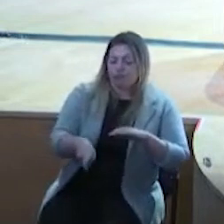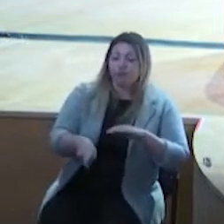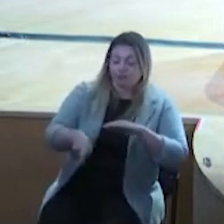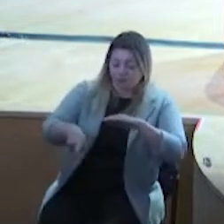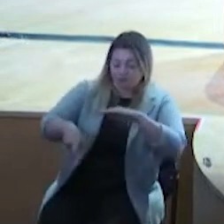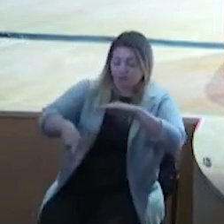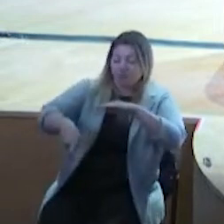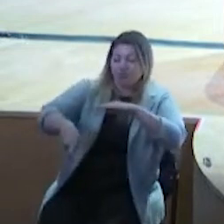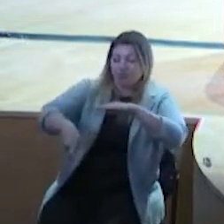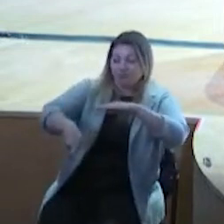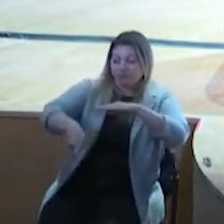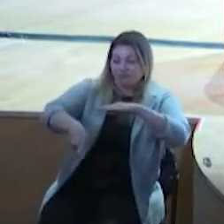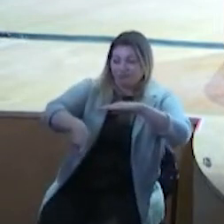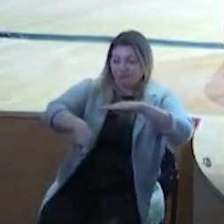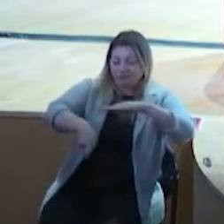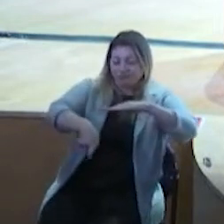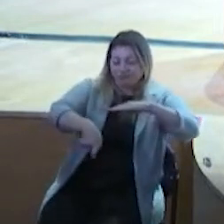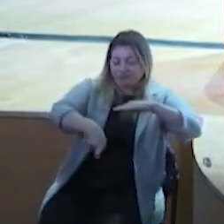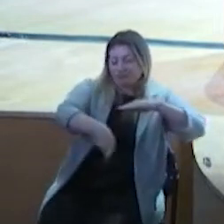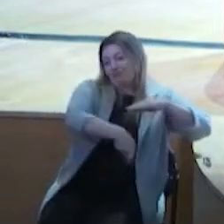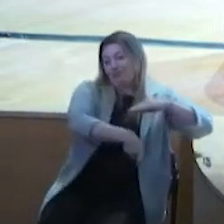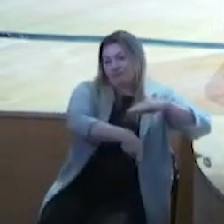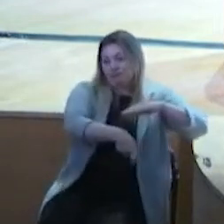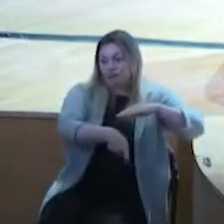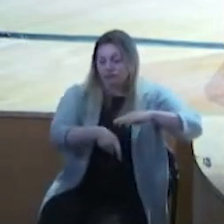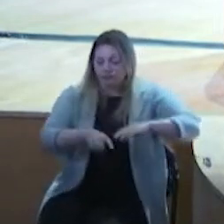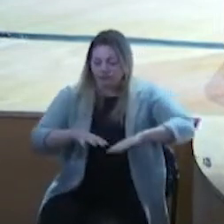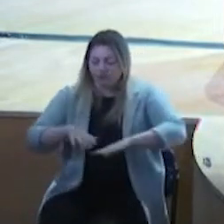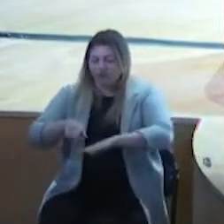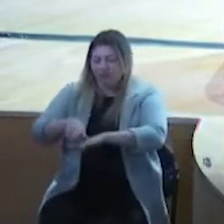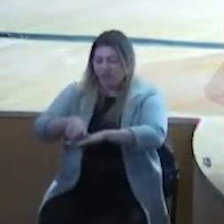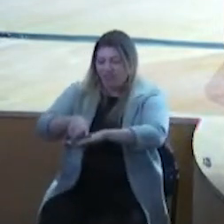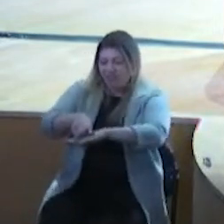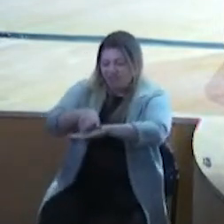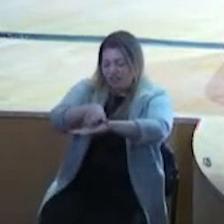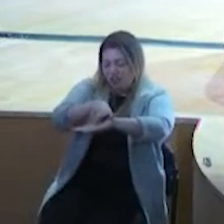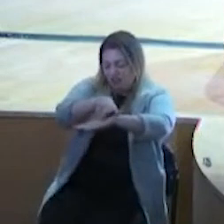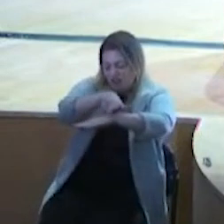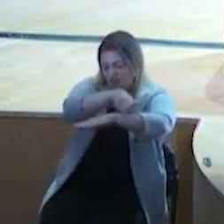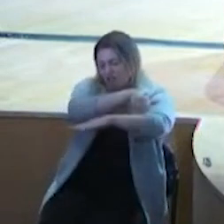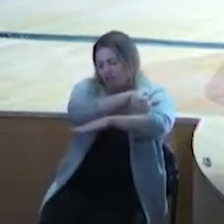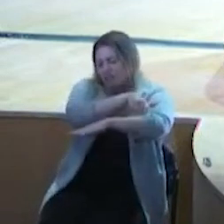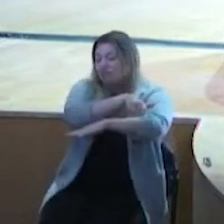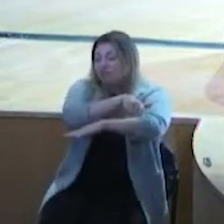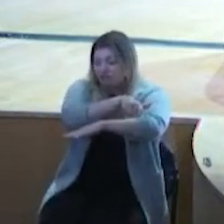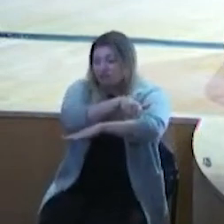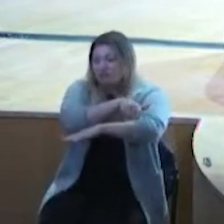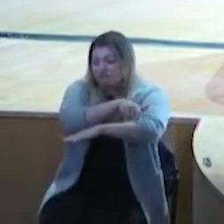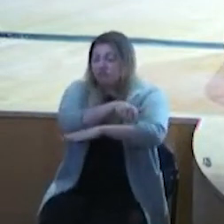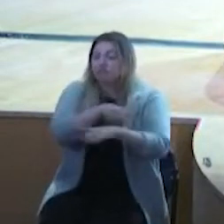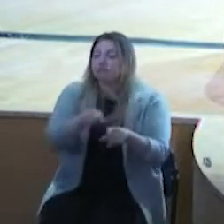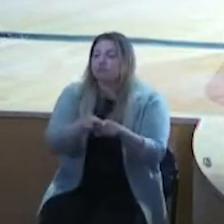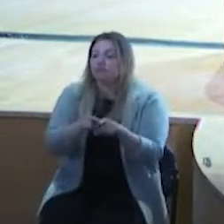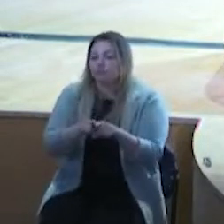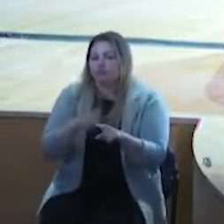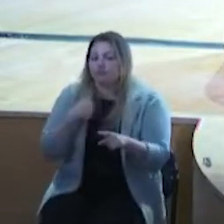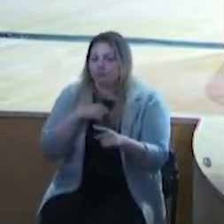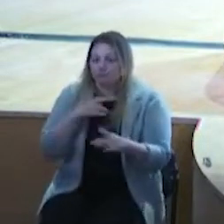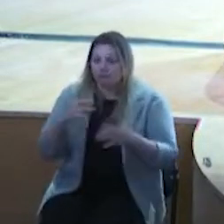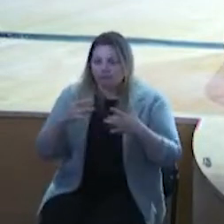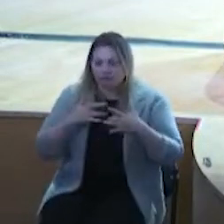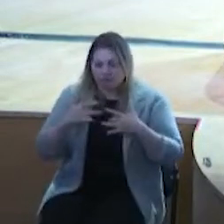anchors that are then being dragged along the seafloor. Not only that, but we also have a grave concern